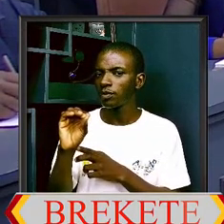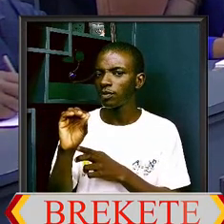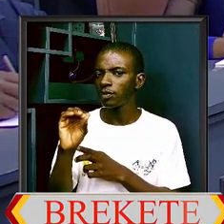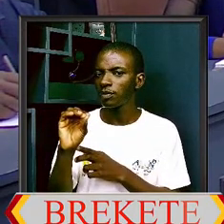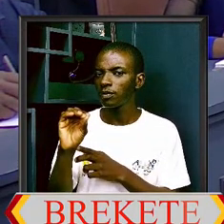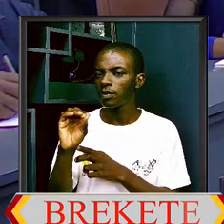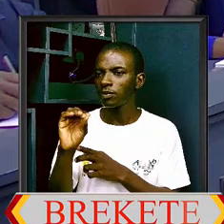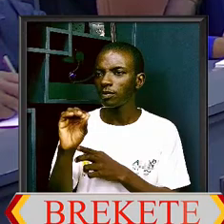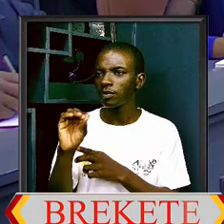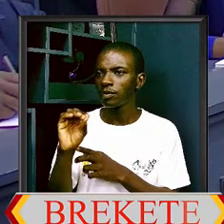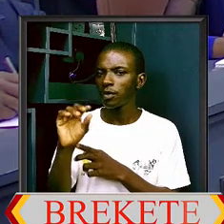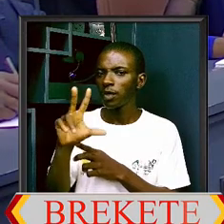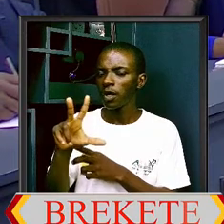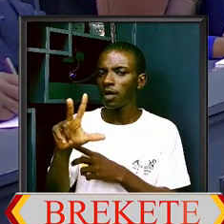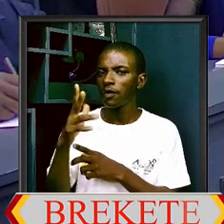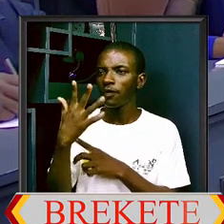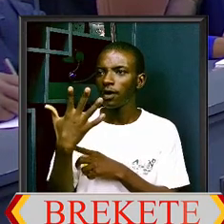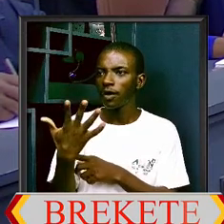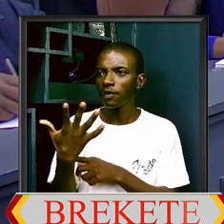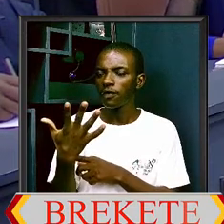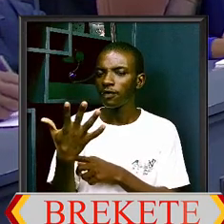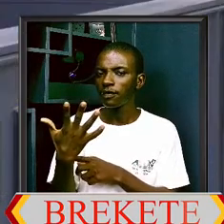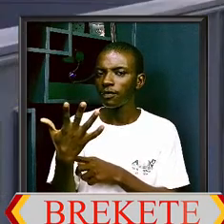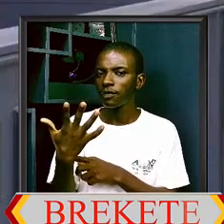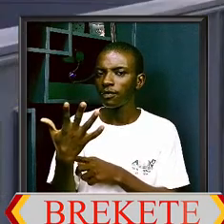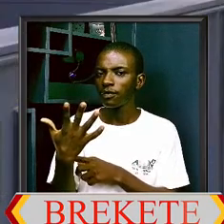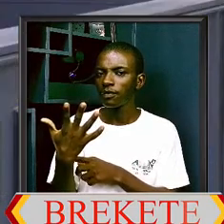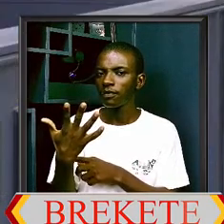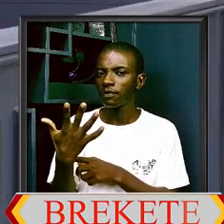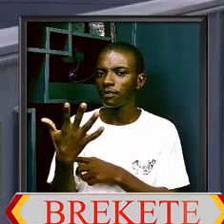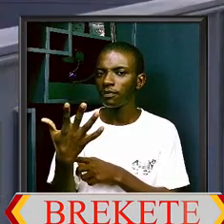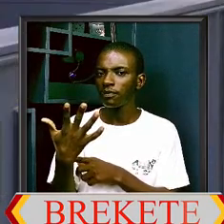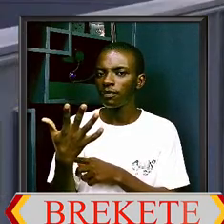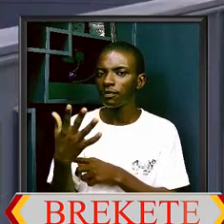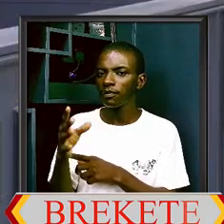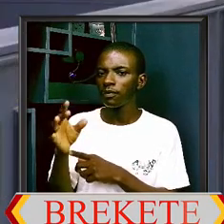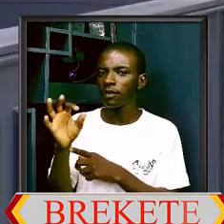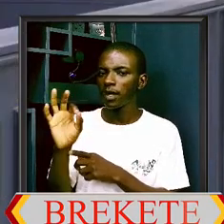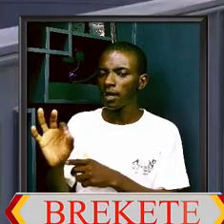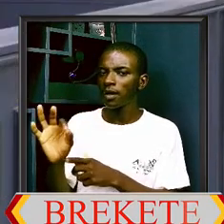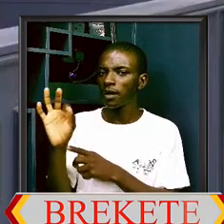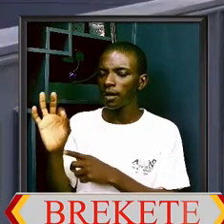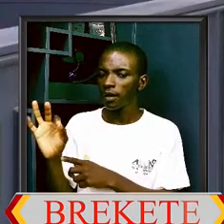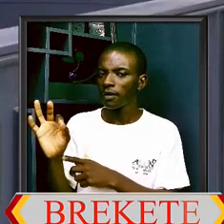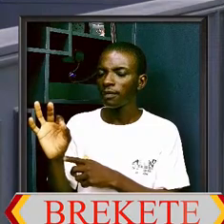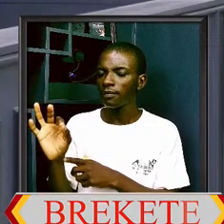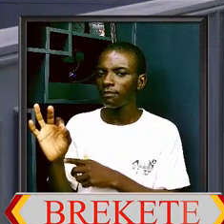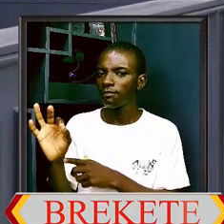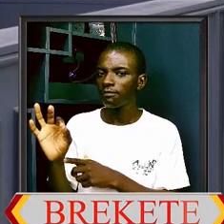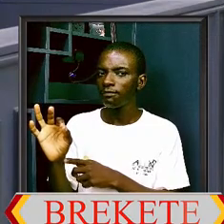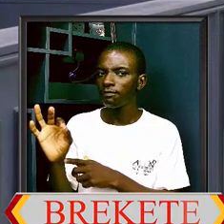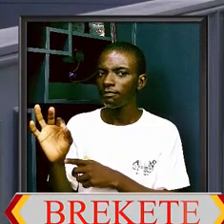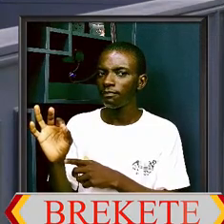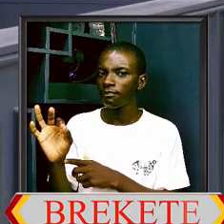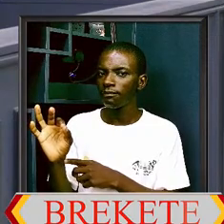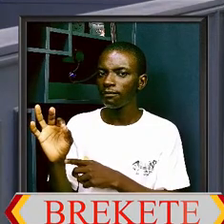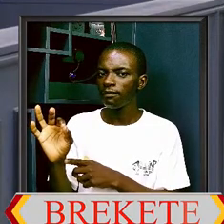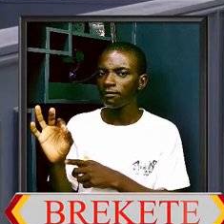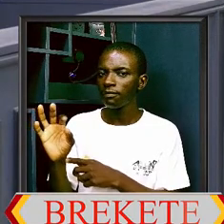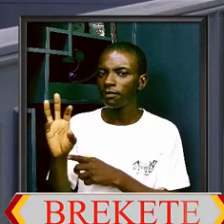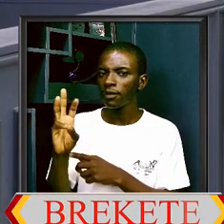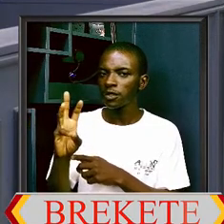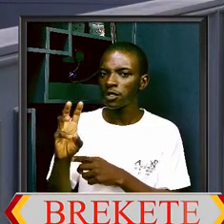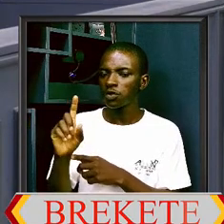080 35 35 99 99